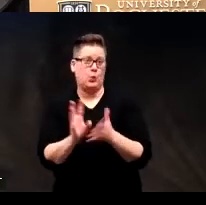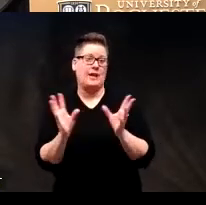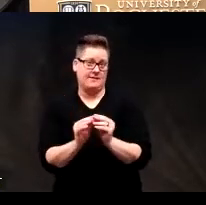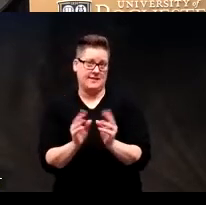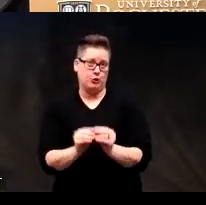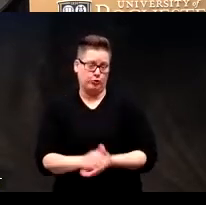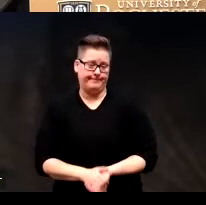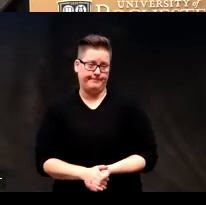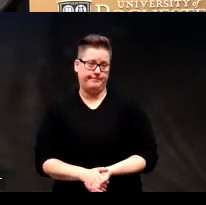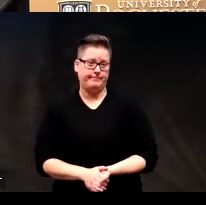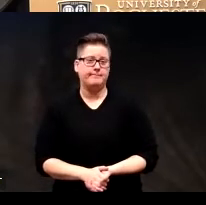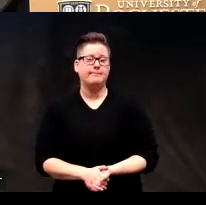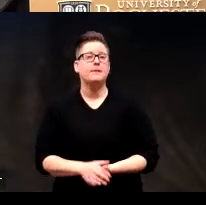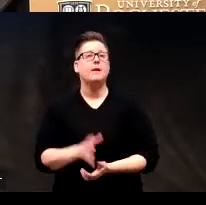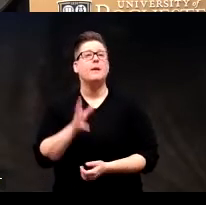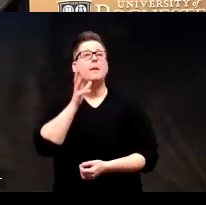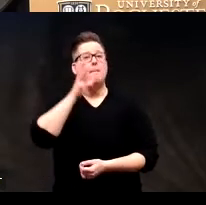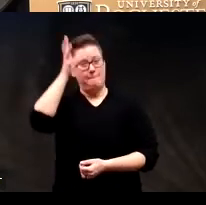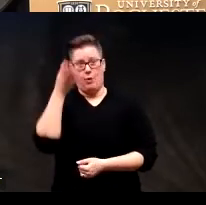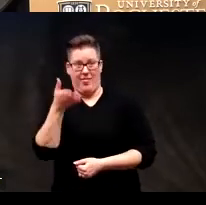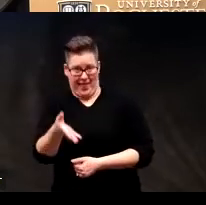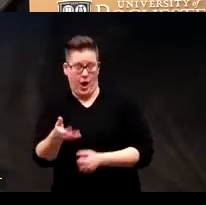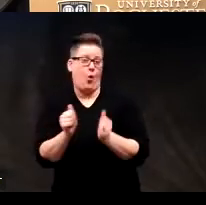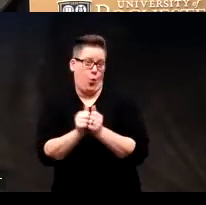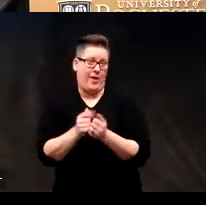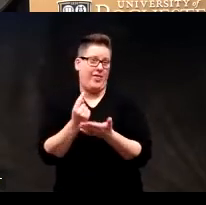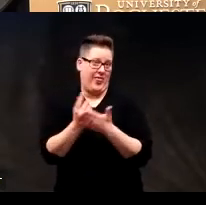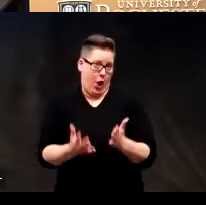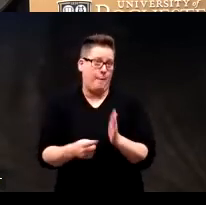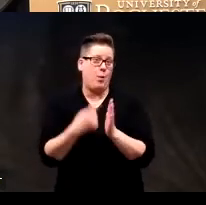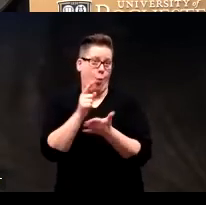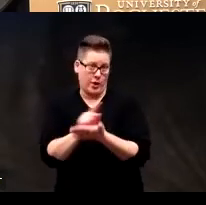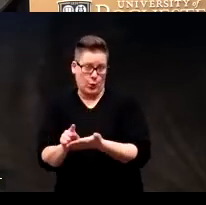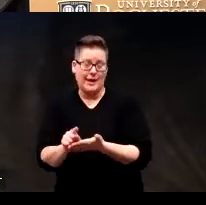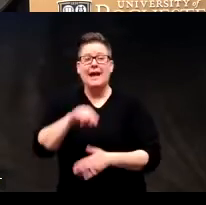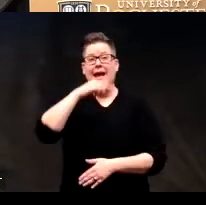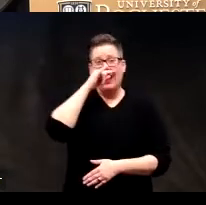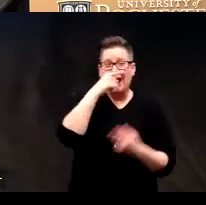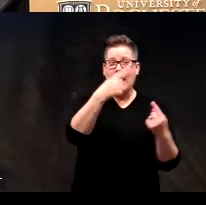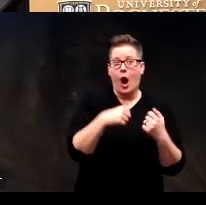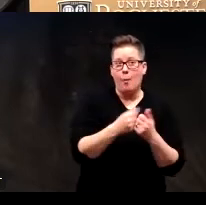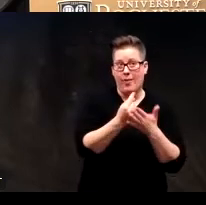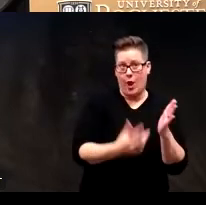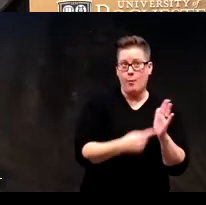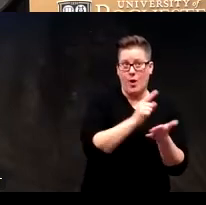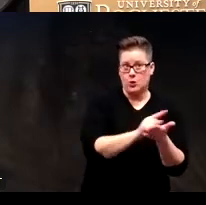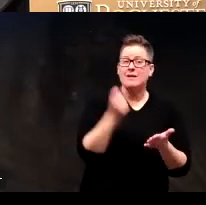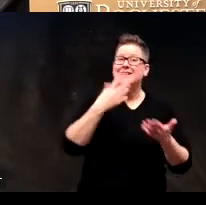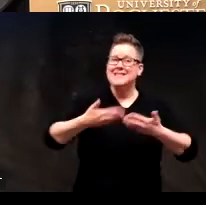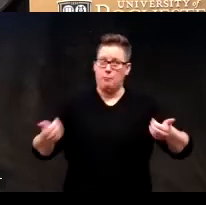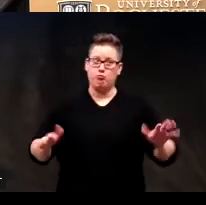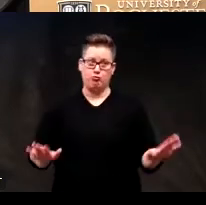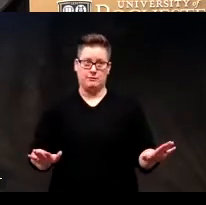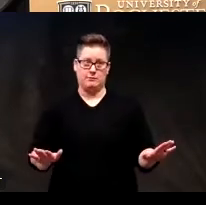sessions. The parent are in the session with the therapist once a week, and the child meets with the therapist once a week